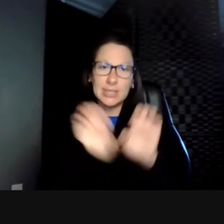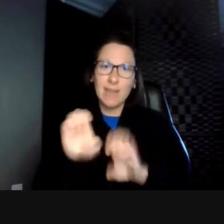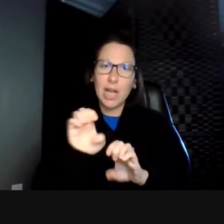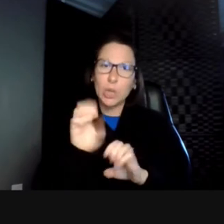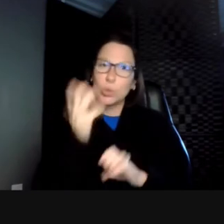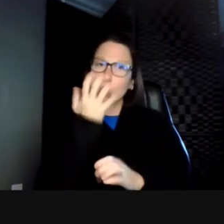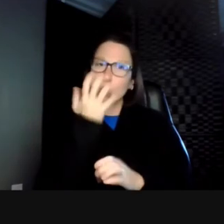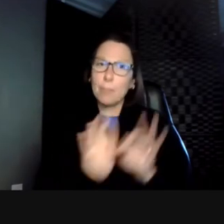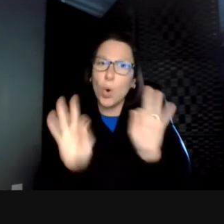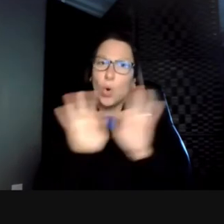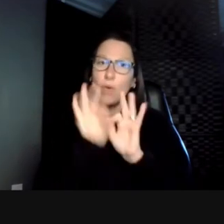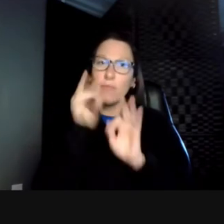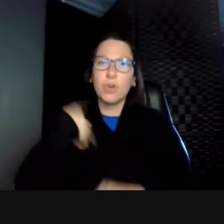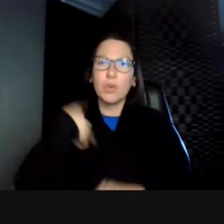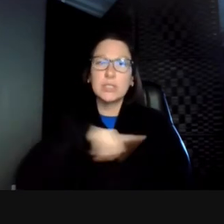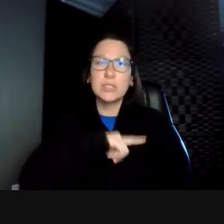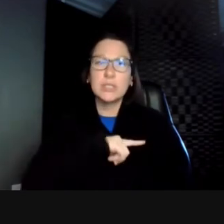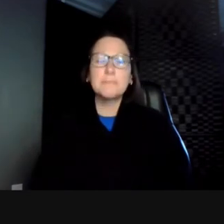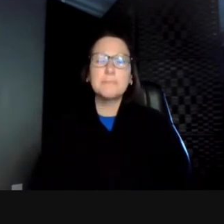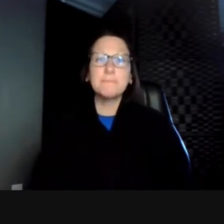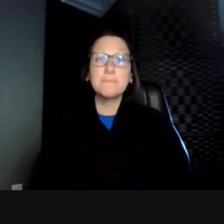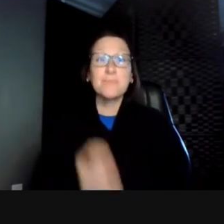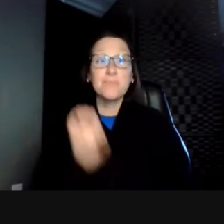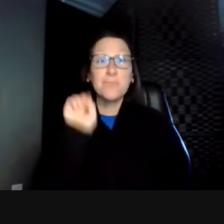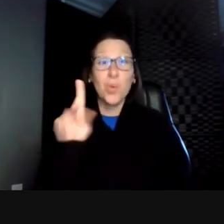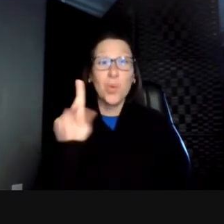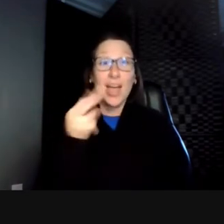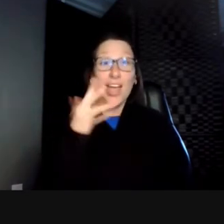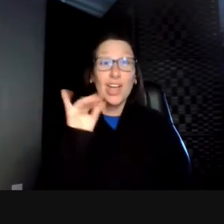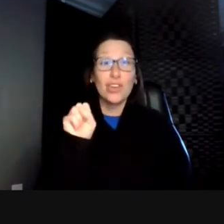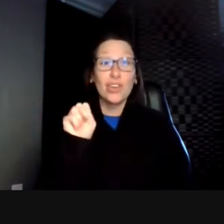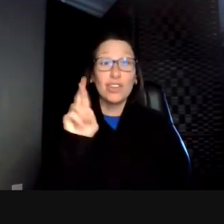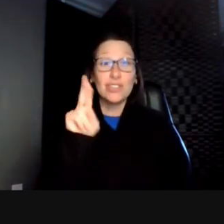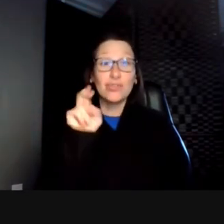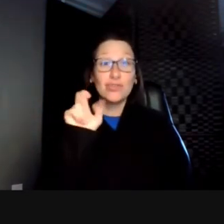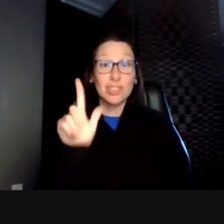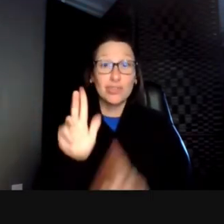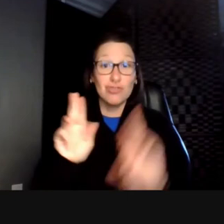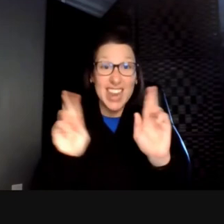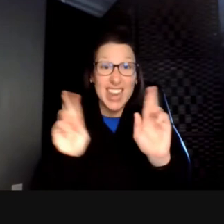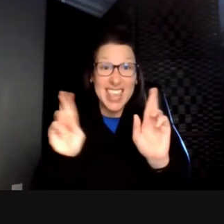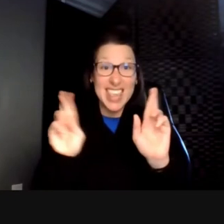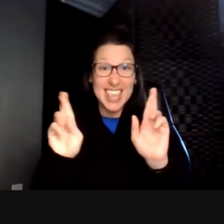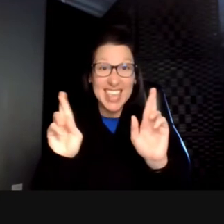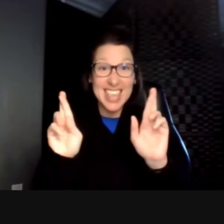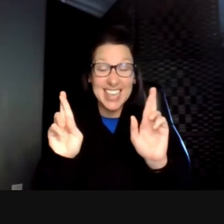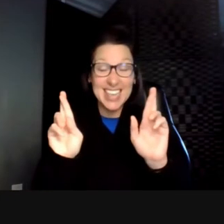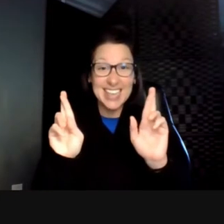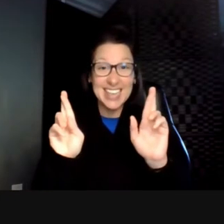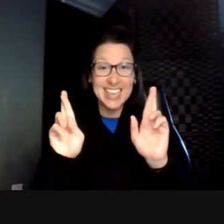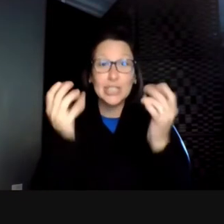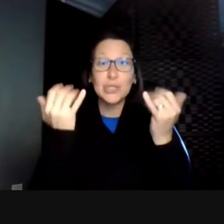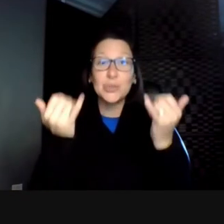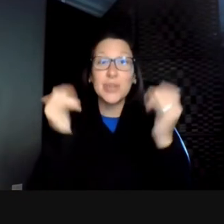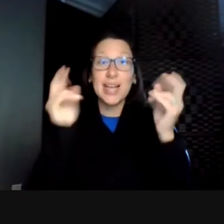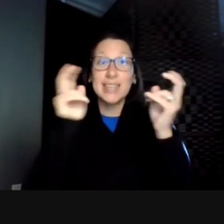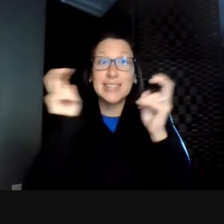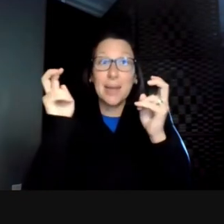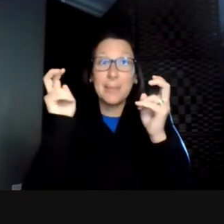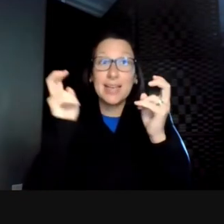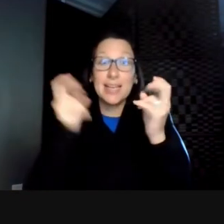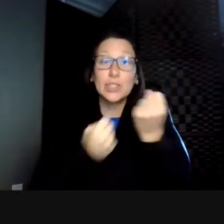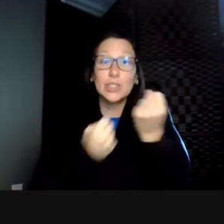us. Okay, Chris Russell, are you ready? Today's topic, supporting availability